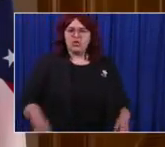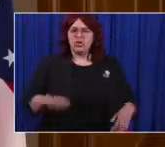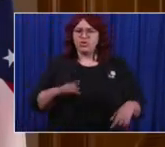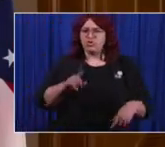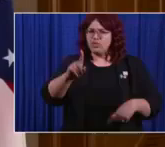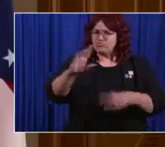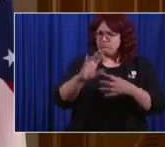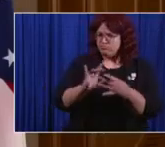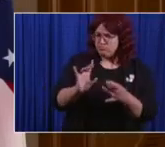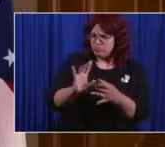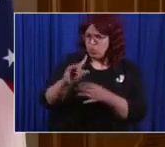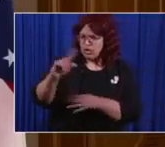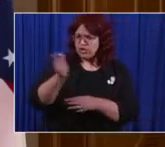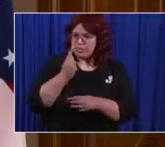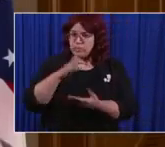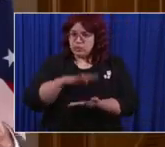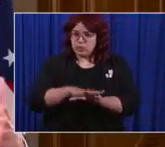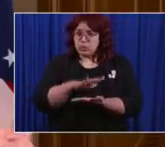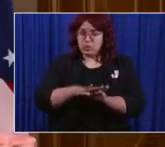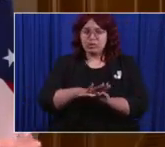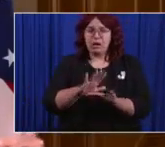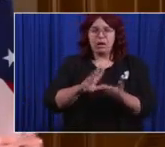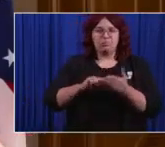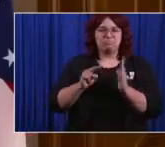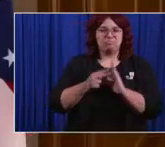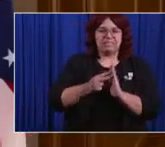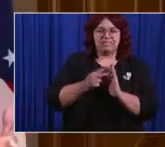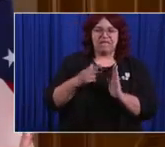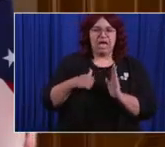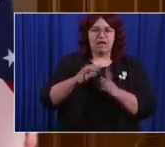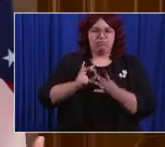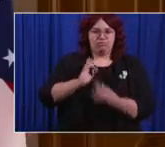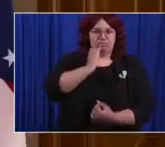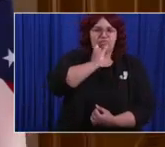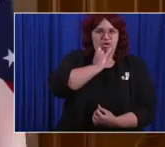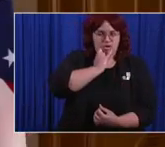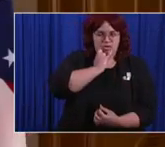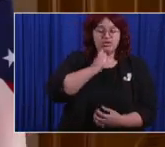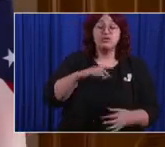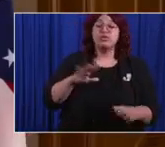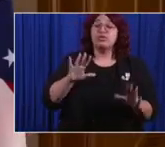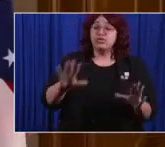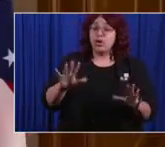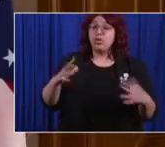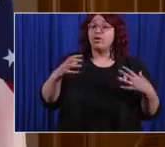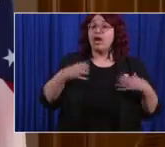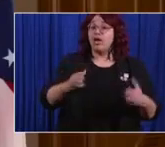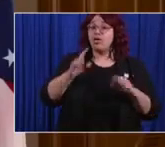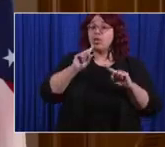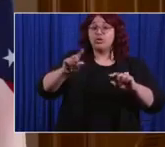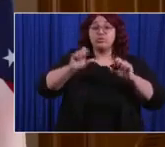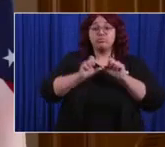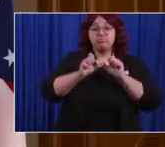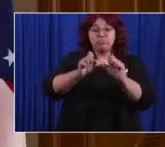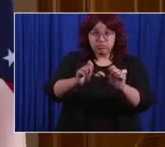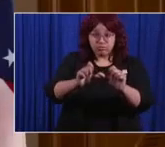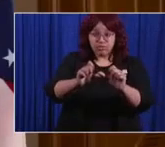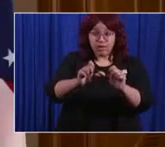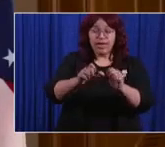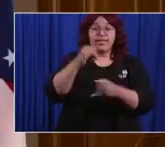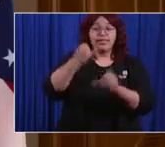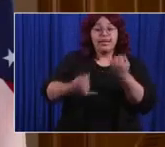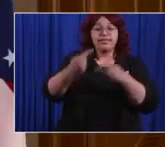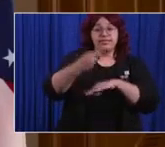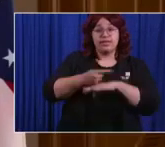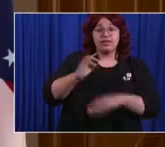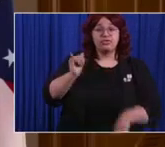misspoke. Schools, the health order extends to June 2nd. And so we want the schools to finish out the school